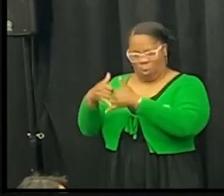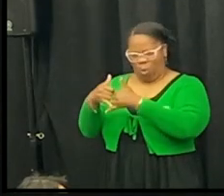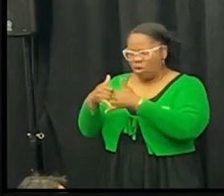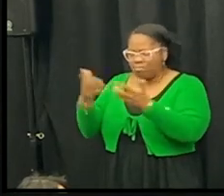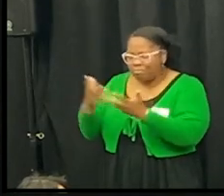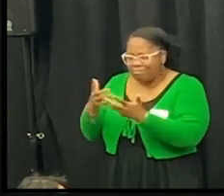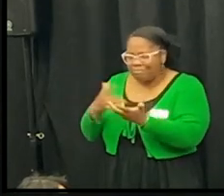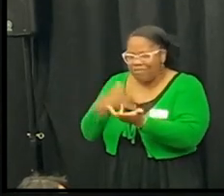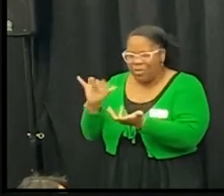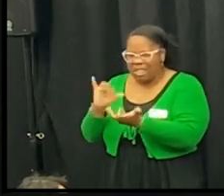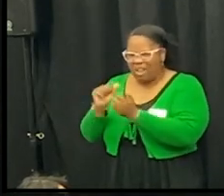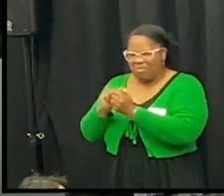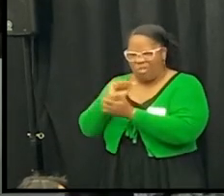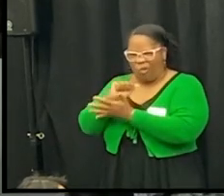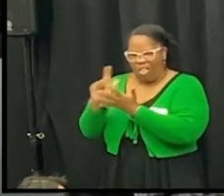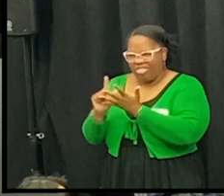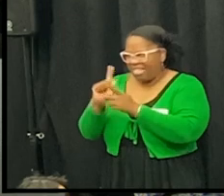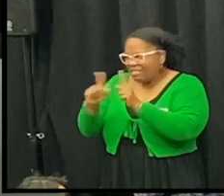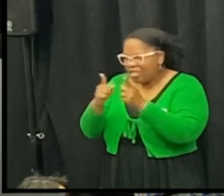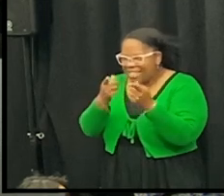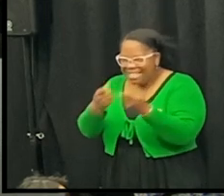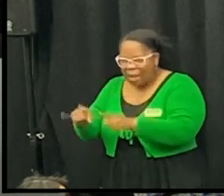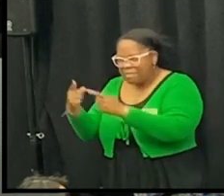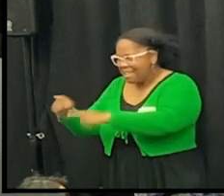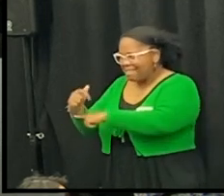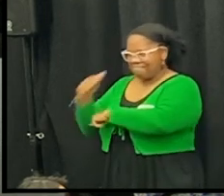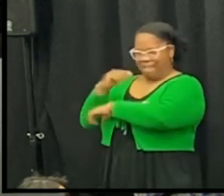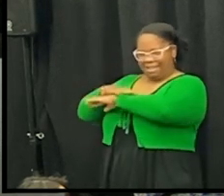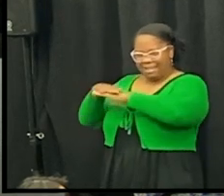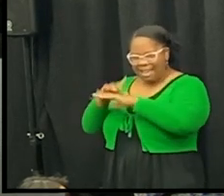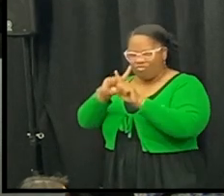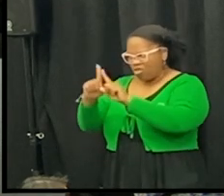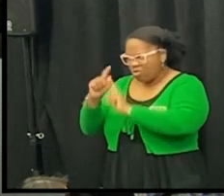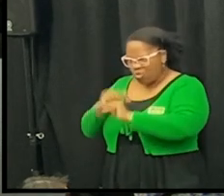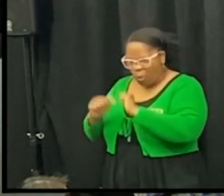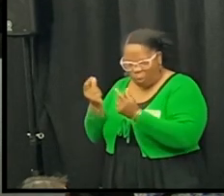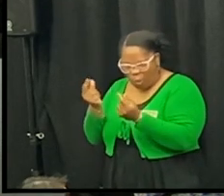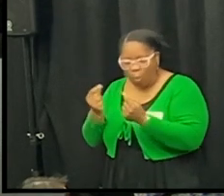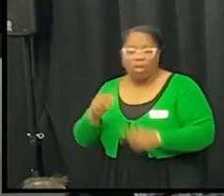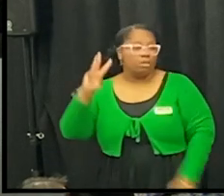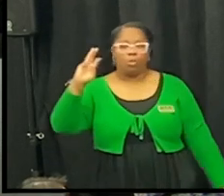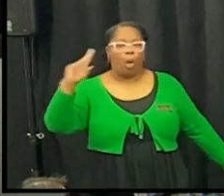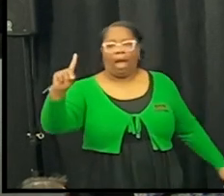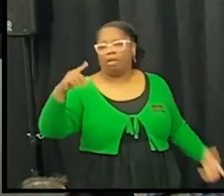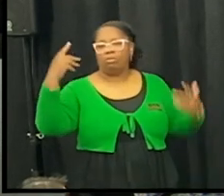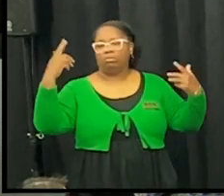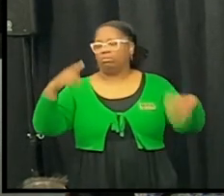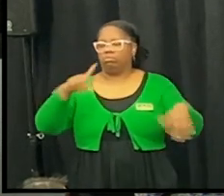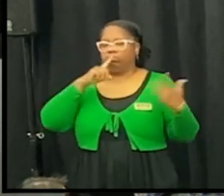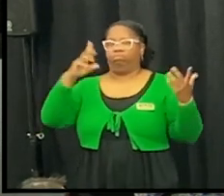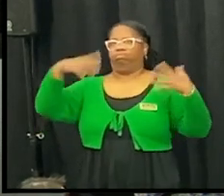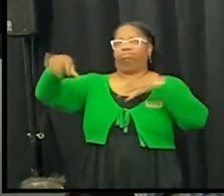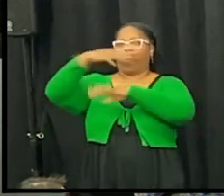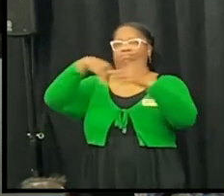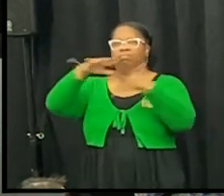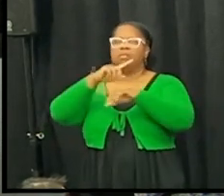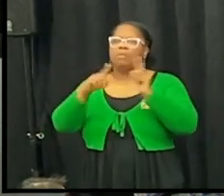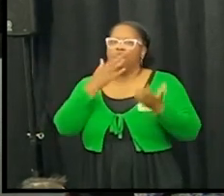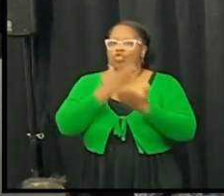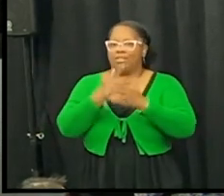that like with all that different stuff going on backstage, all those different shows? It's wild. But it's a good time. This was my third